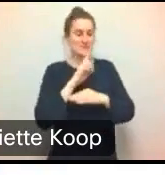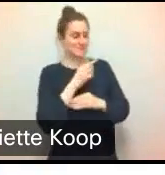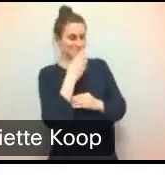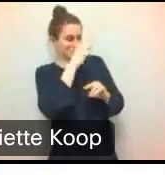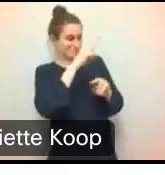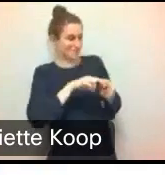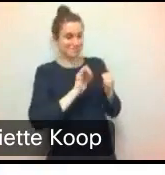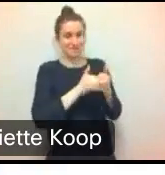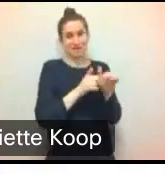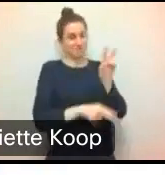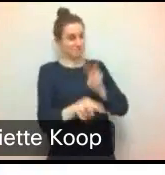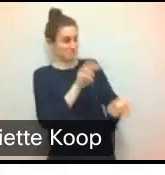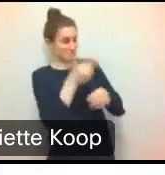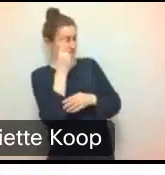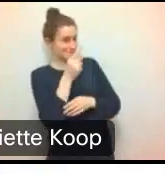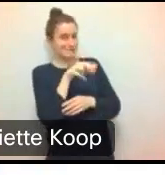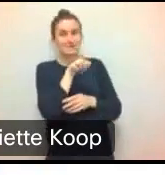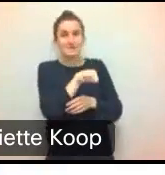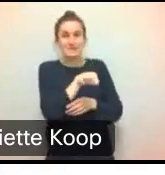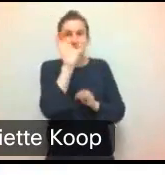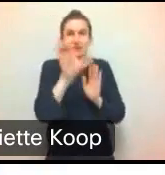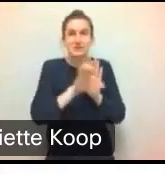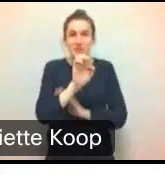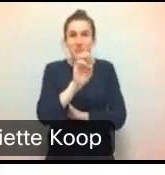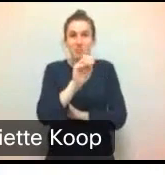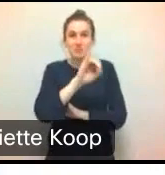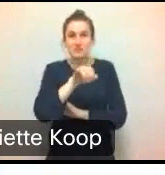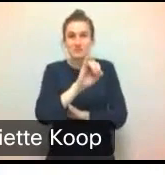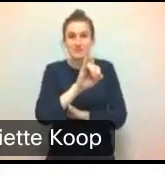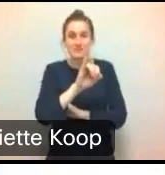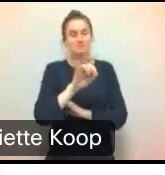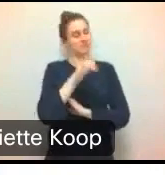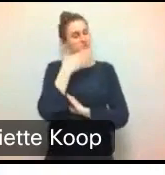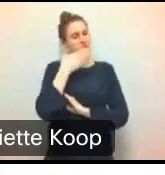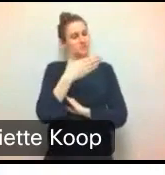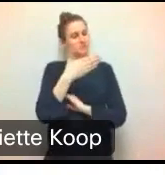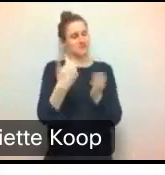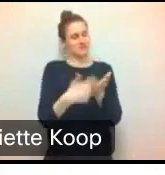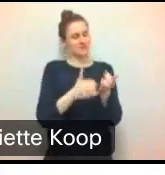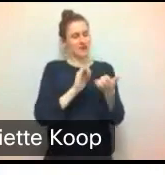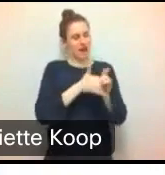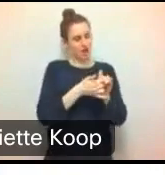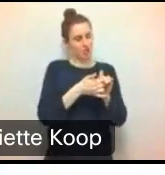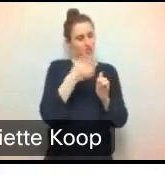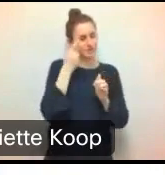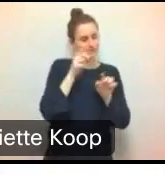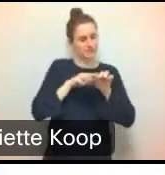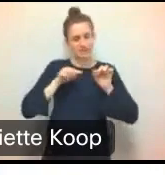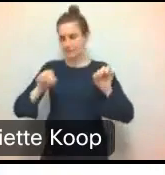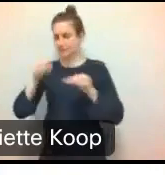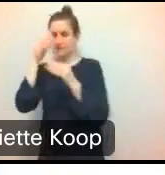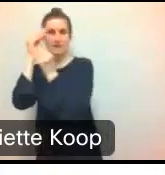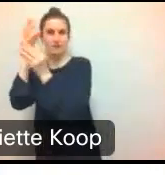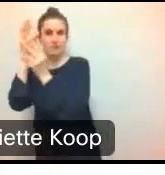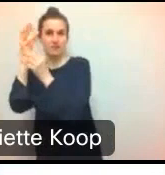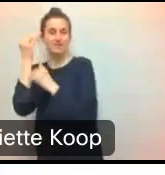ways of looking at the poop emoji. And I realized that's kind of a good way to talk about information, about how something really, really